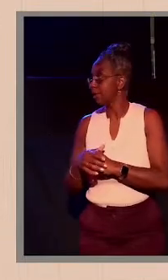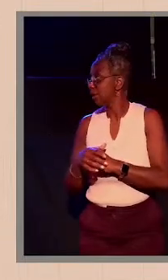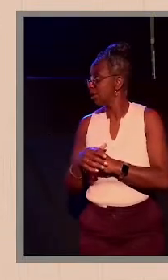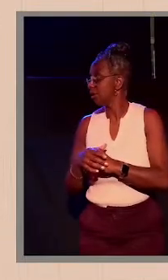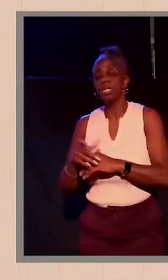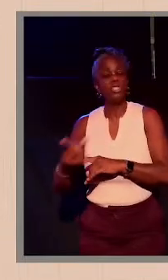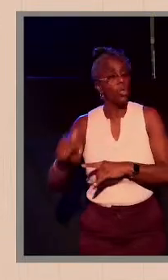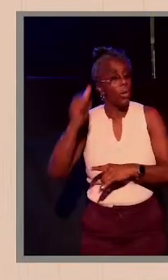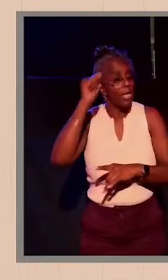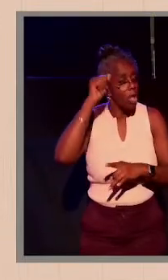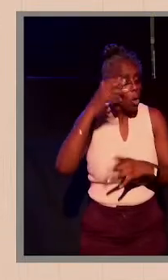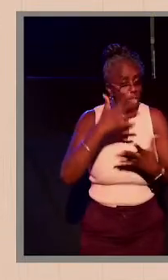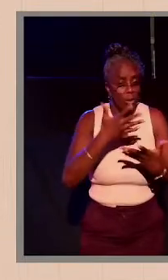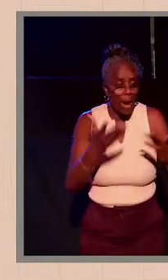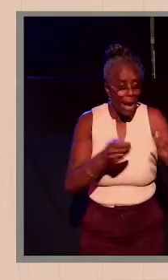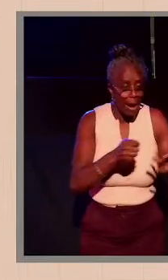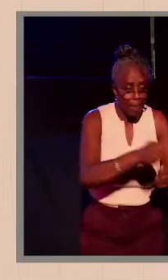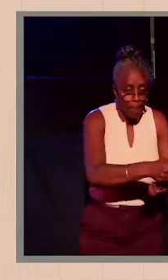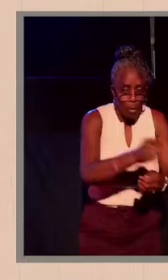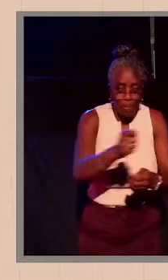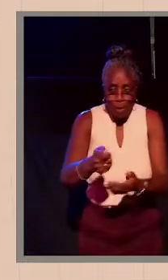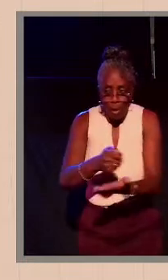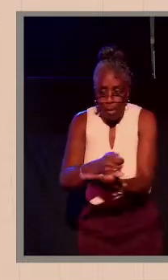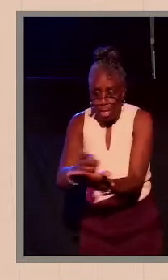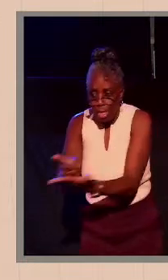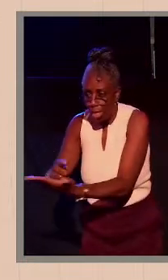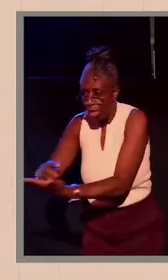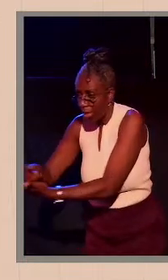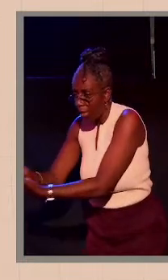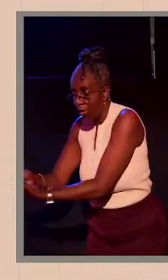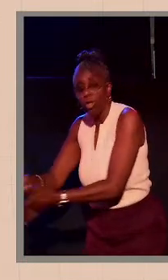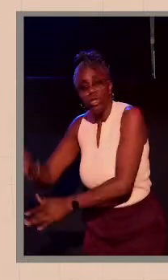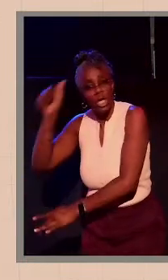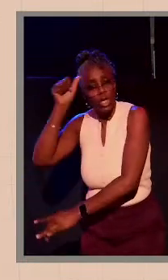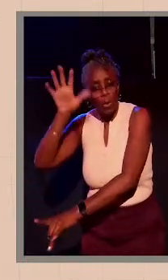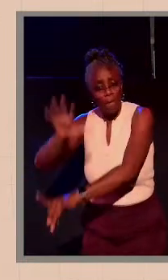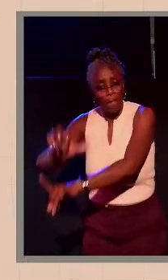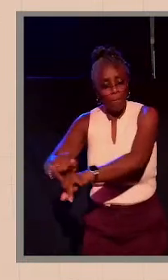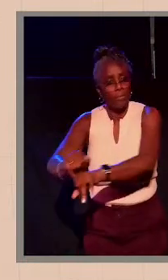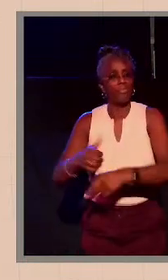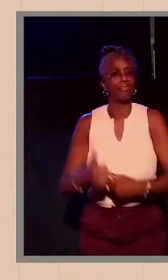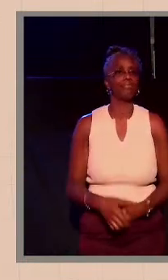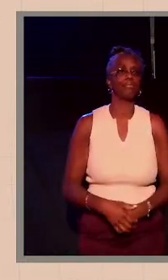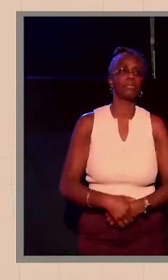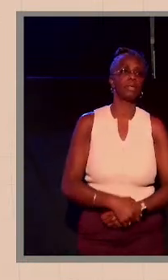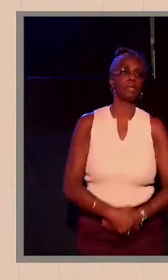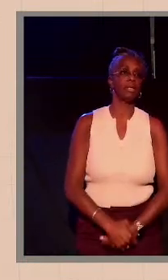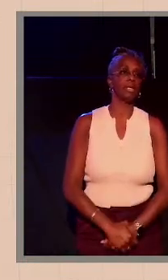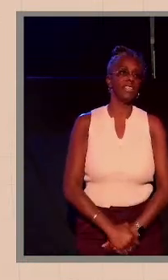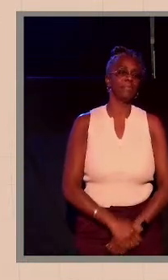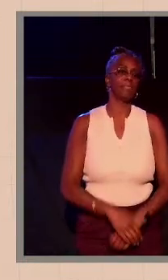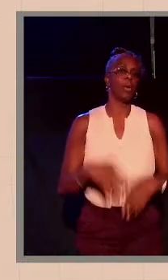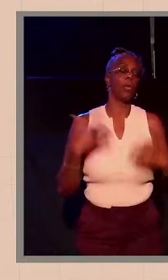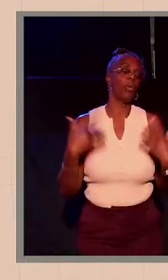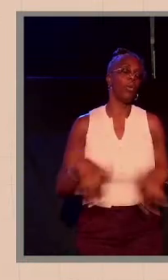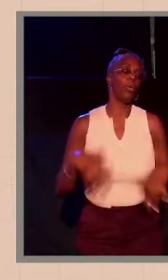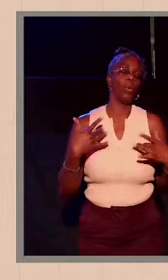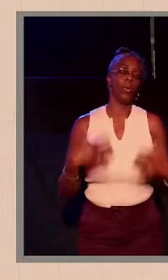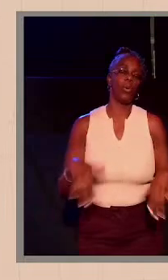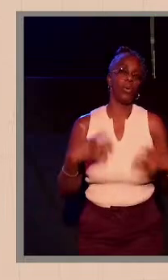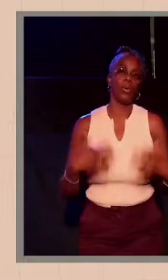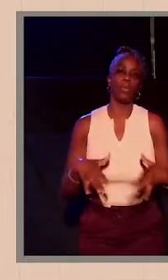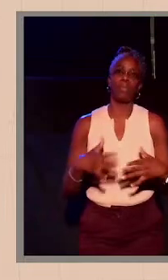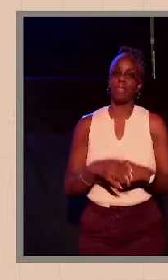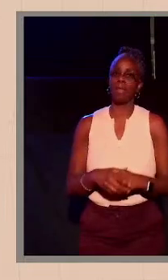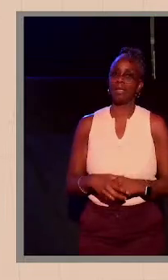knows exactly where you're pointing at any one time. Thank you. Amazing. Thanks so much. I